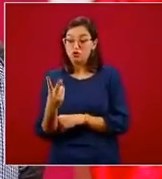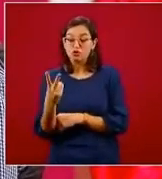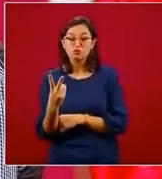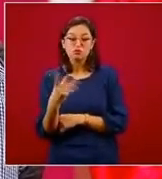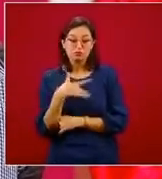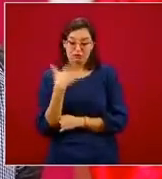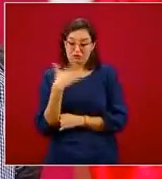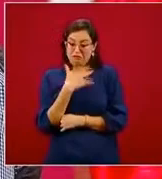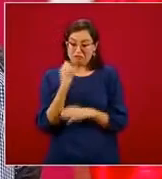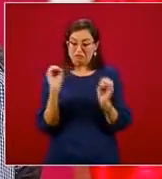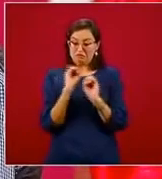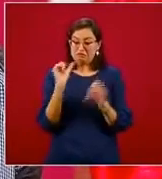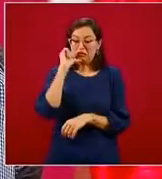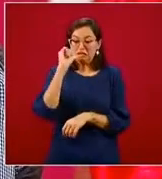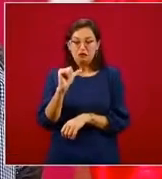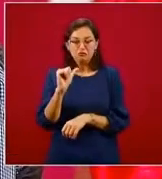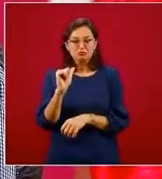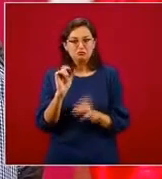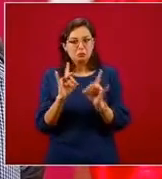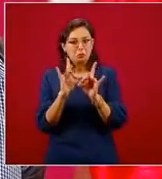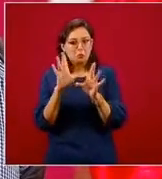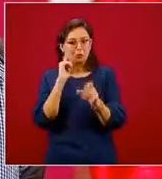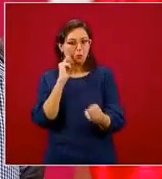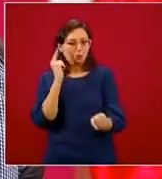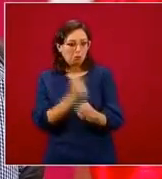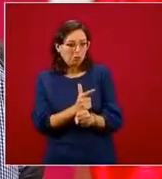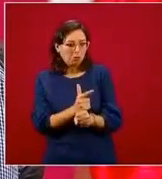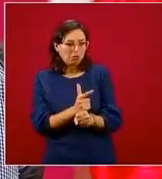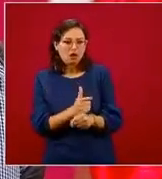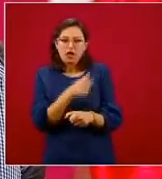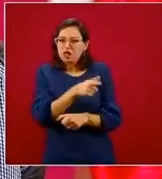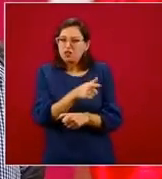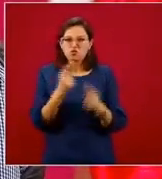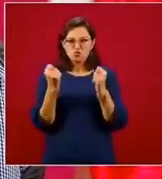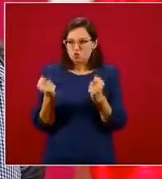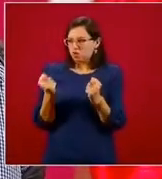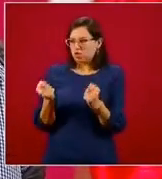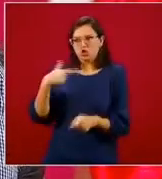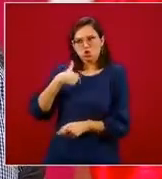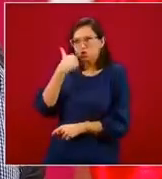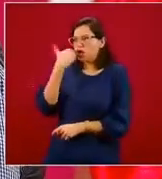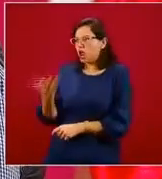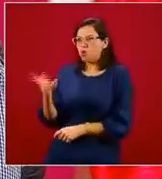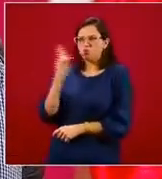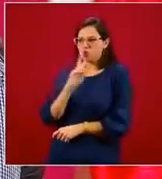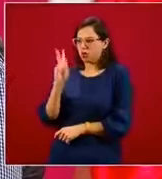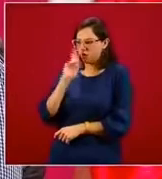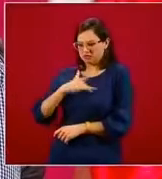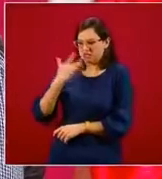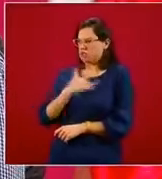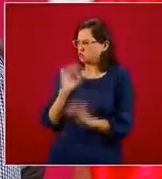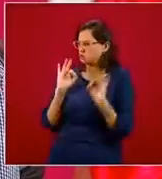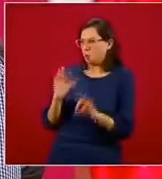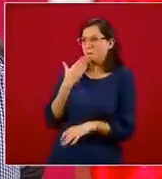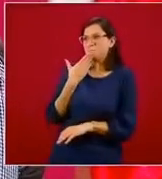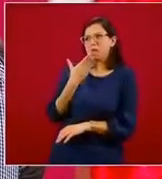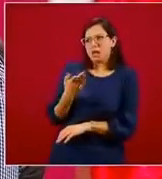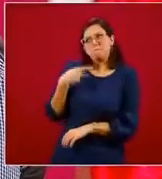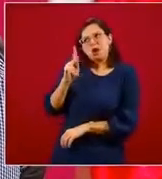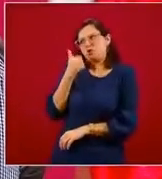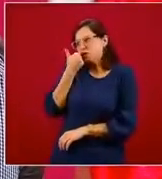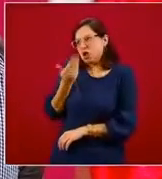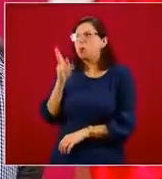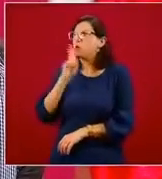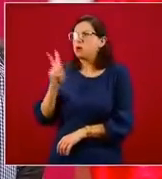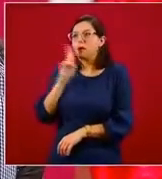and asymptomatic, those are people who have been asking for the test